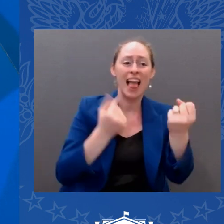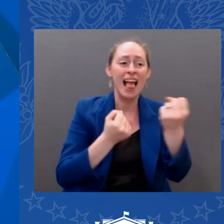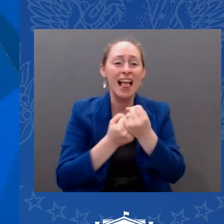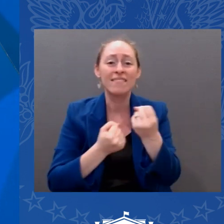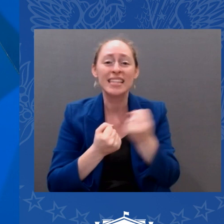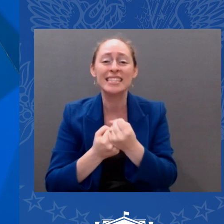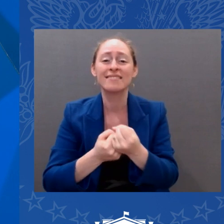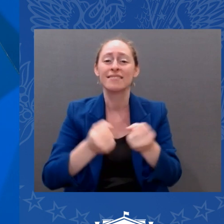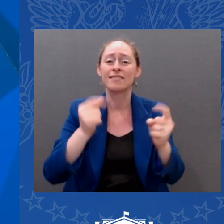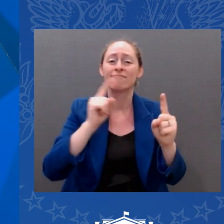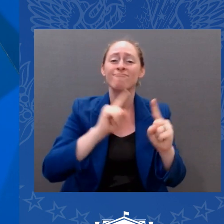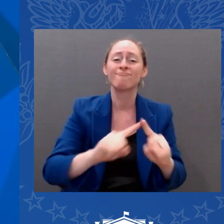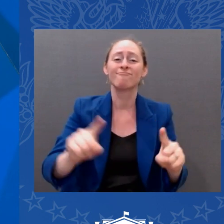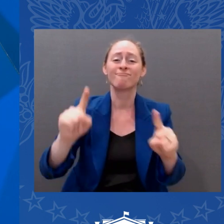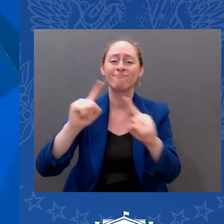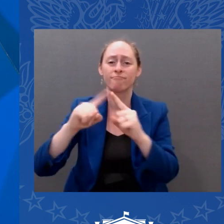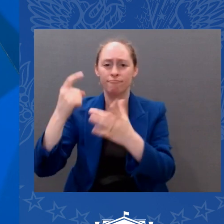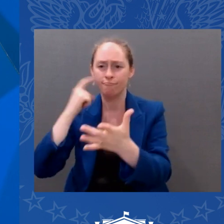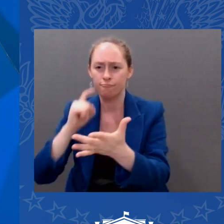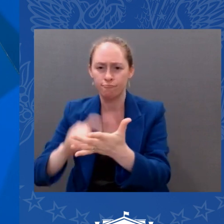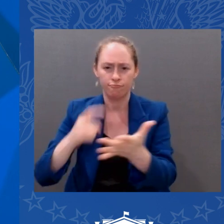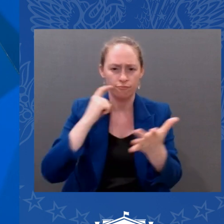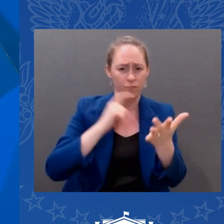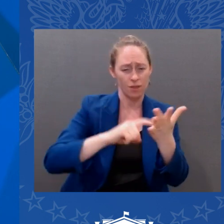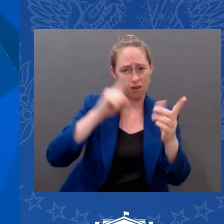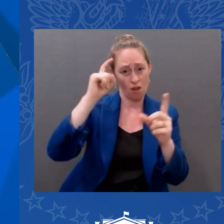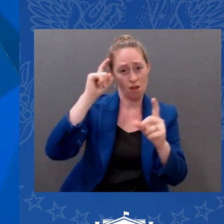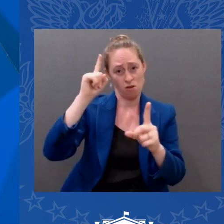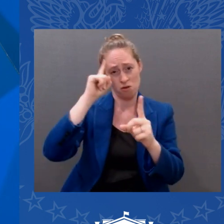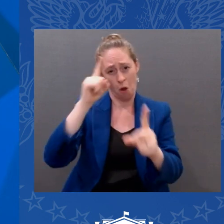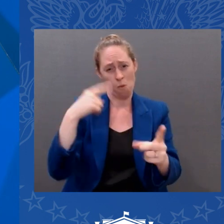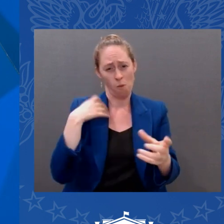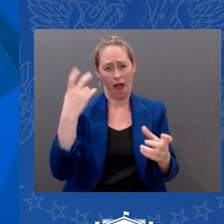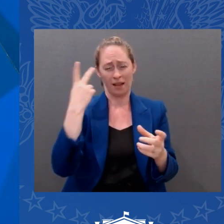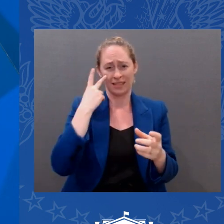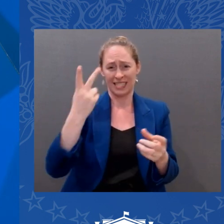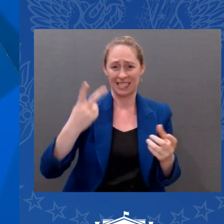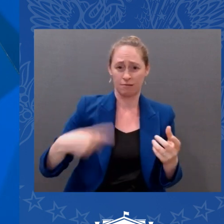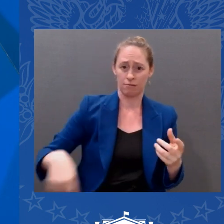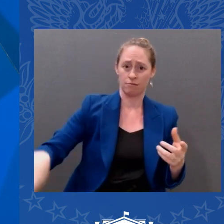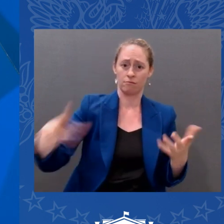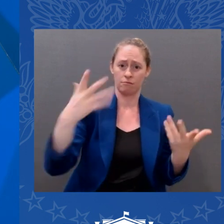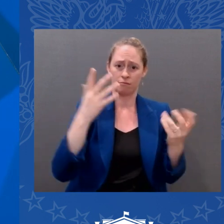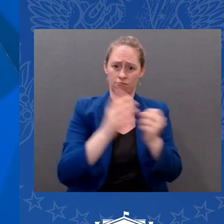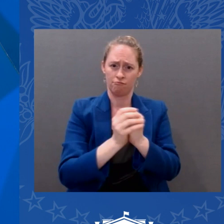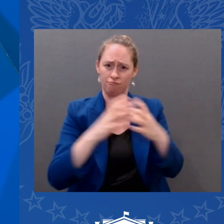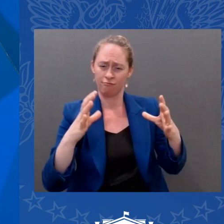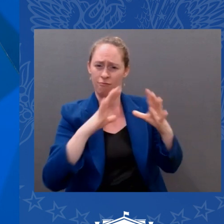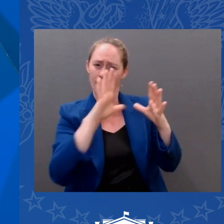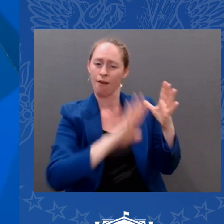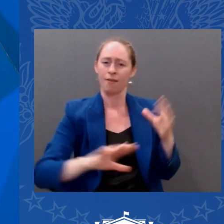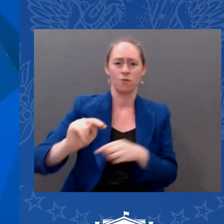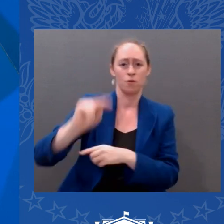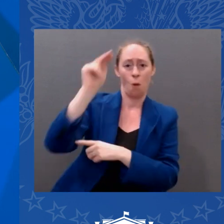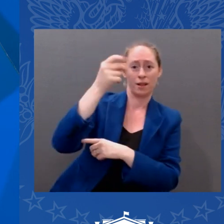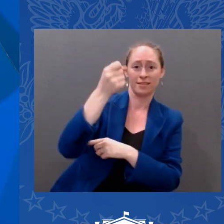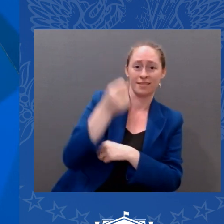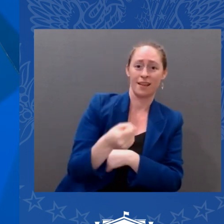our hemisphere, partnerships between those assembled here are